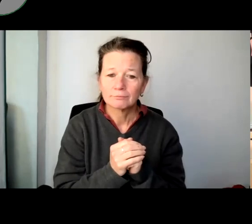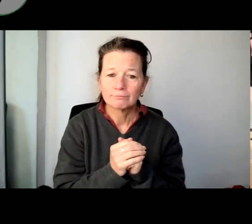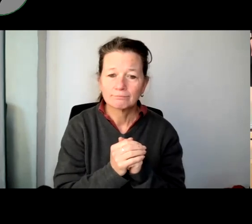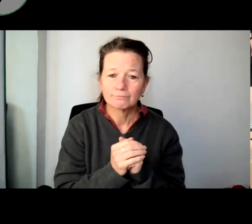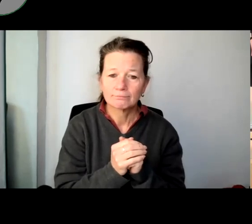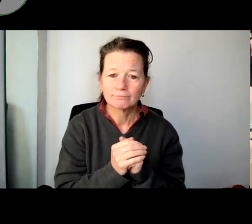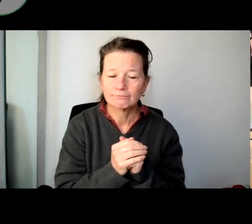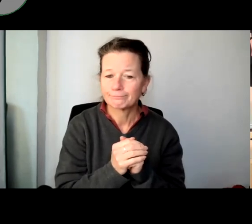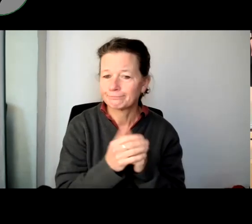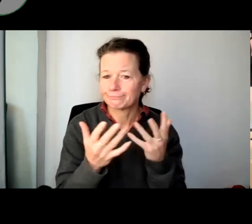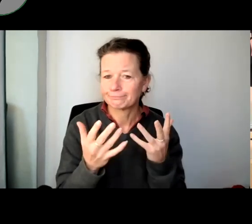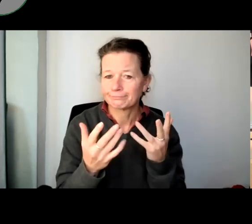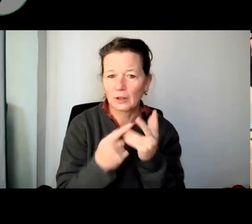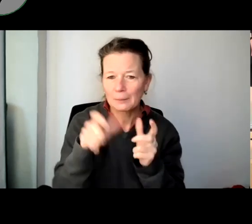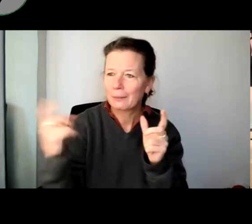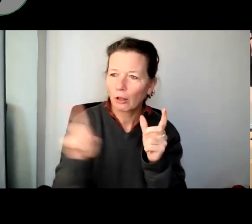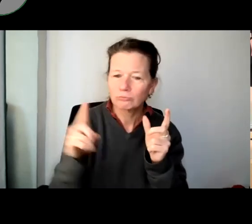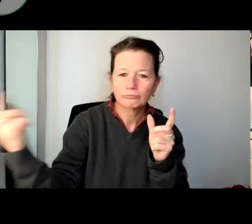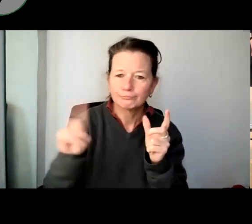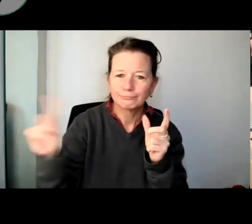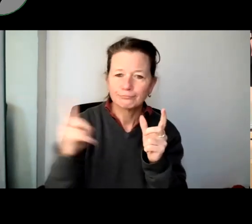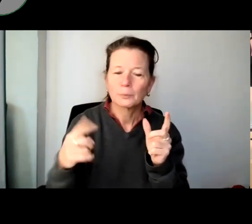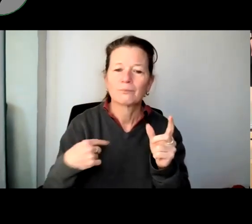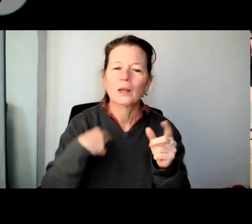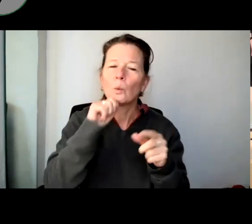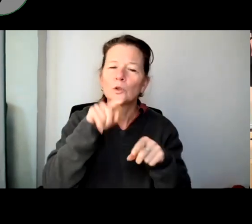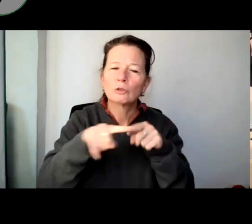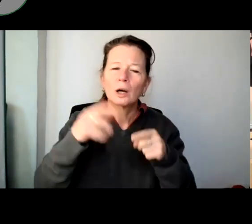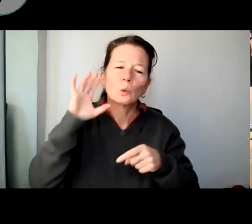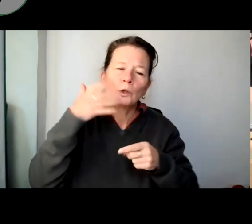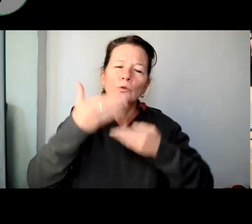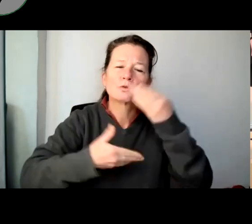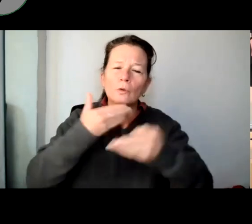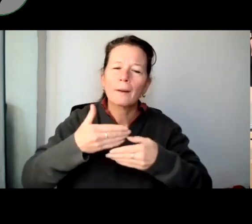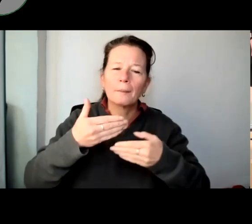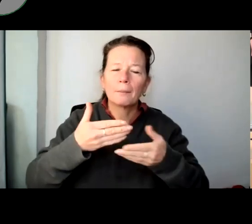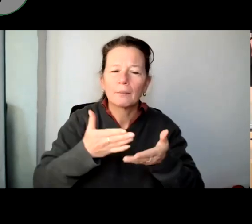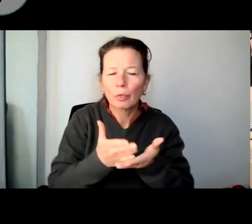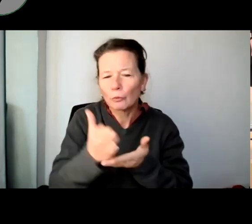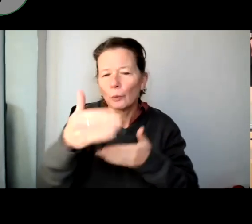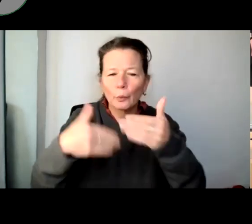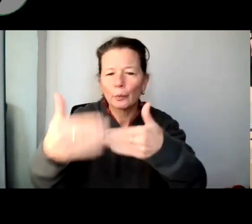and as I say, I will try and audio describe as we go along as well.